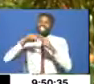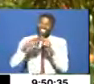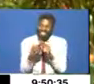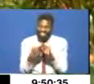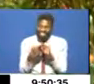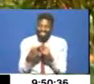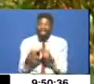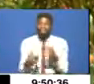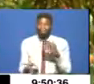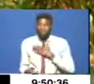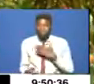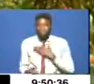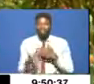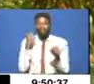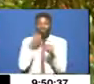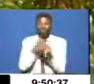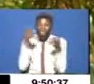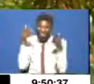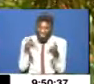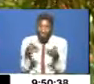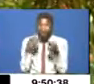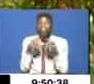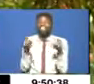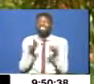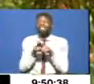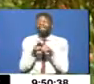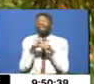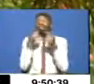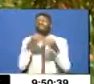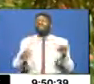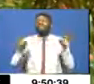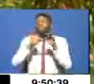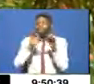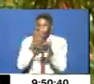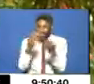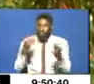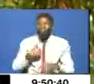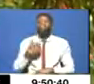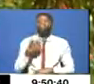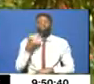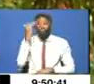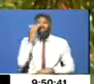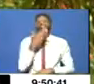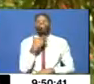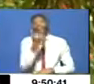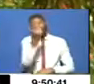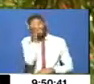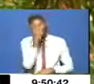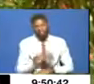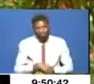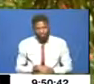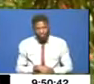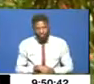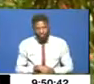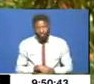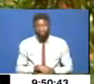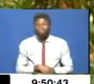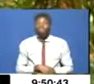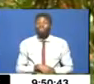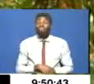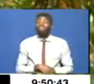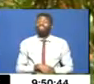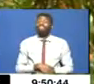my practice here. But one of the important things, and I know you want to ask me, is that up to that time